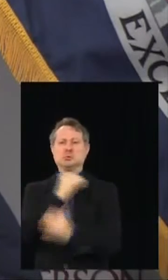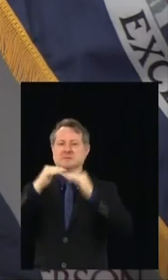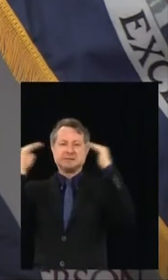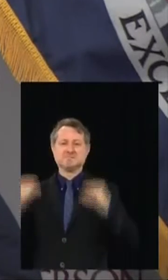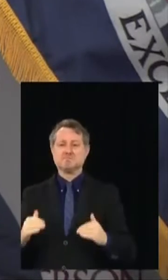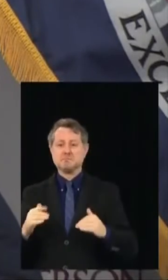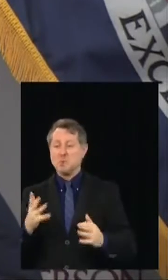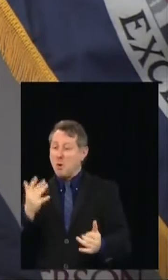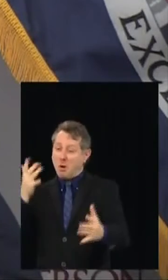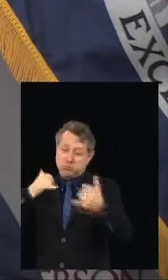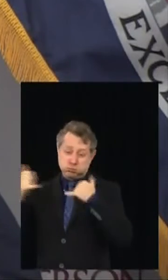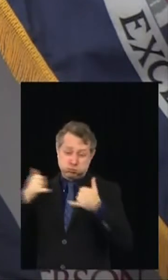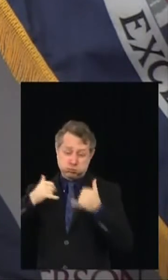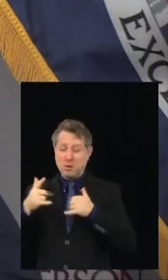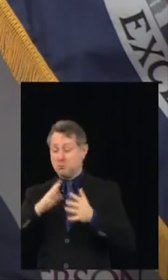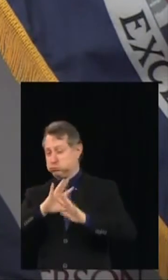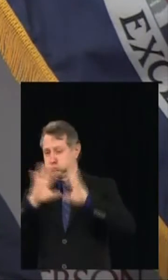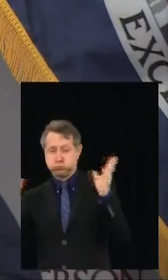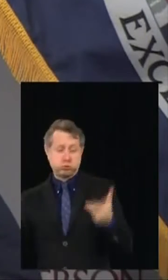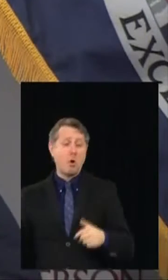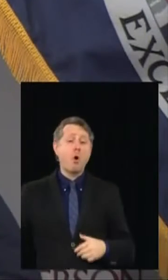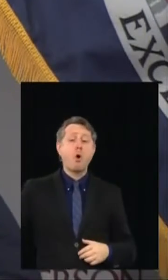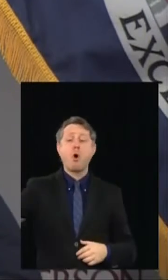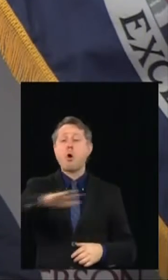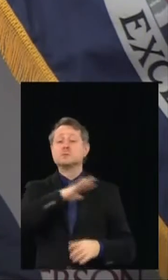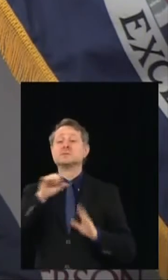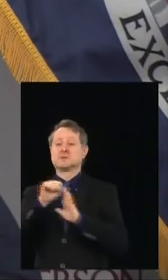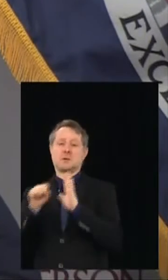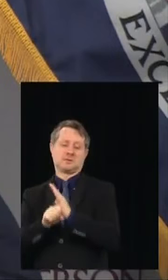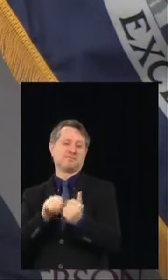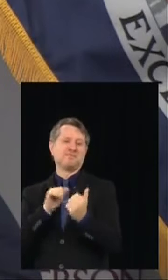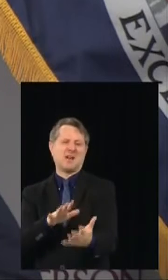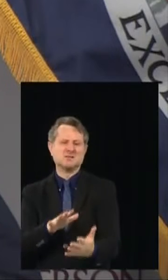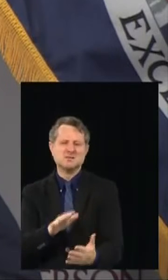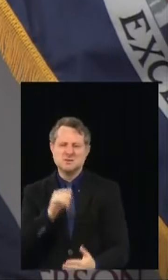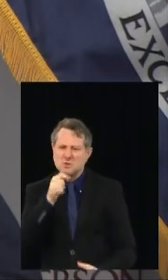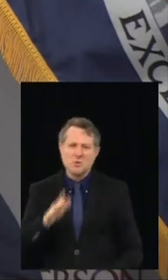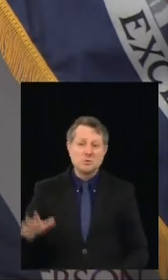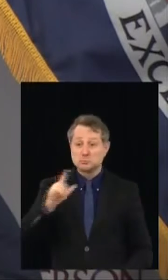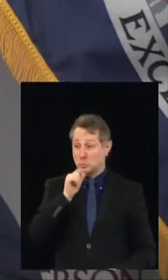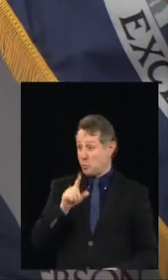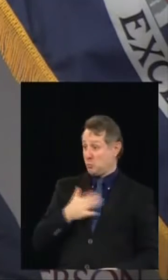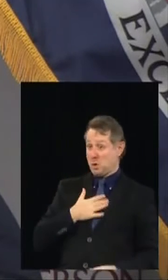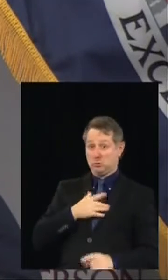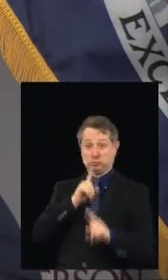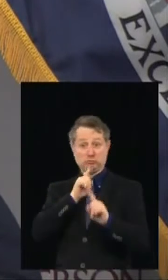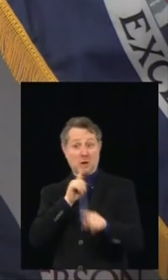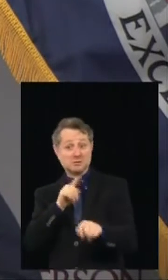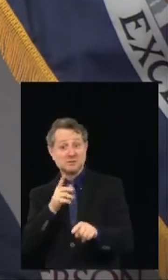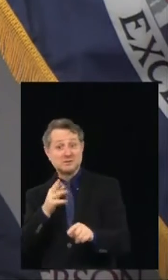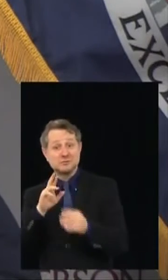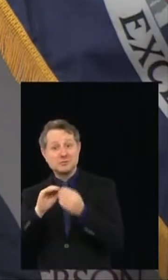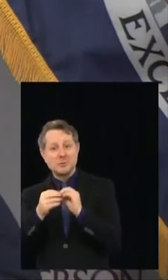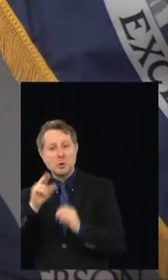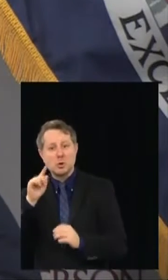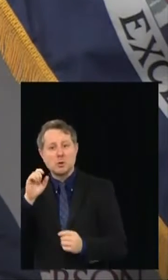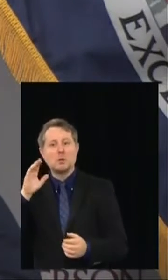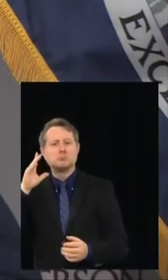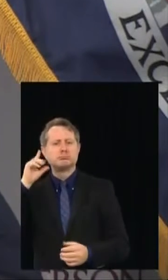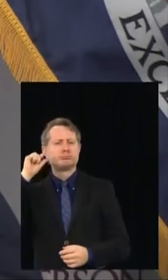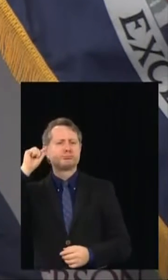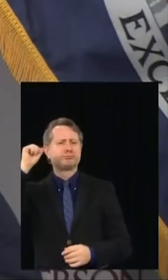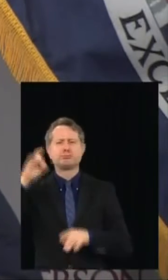Every state is going through this. Our response rate is much, much better than any other